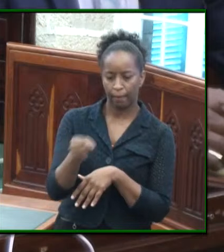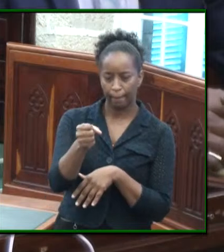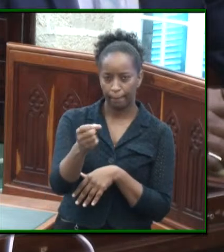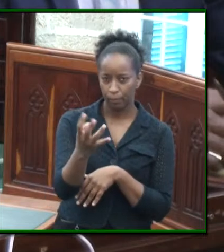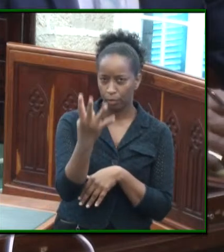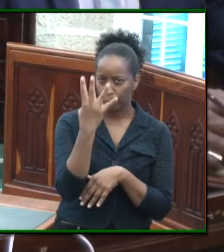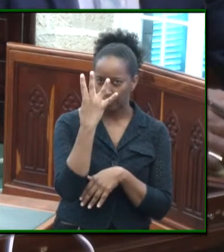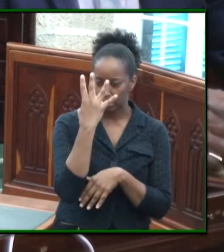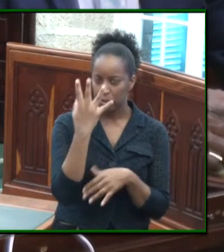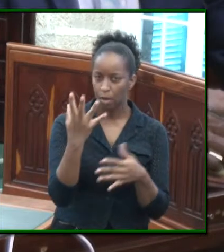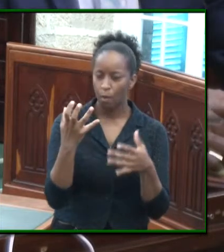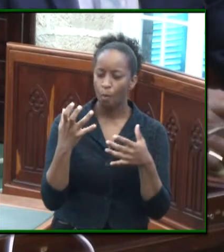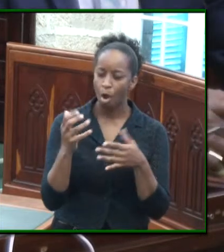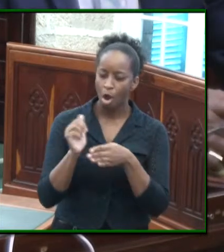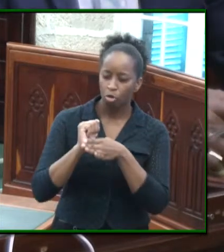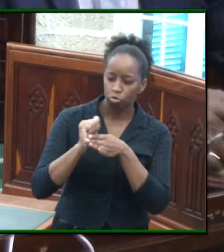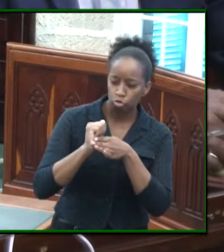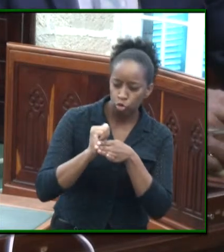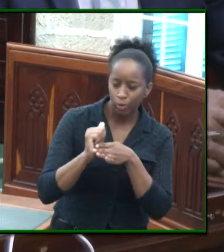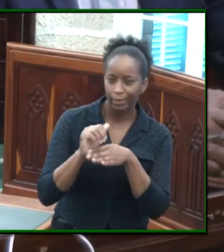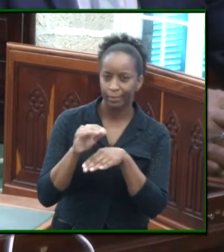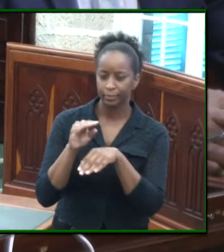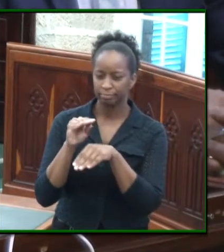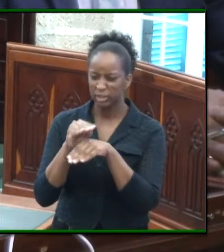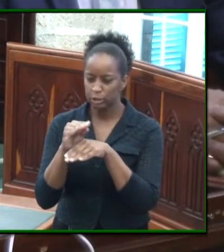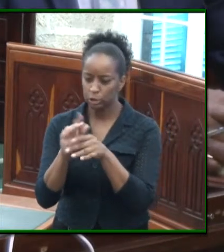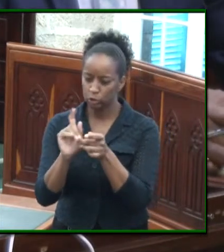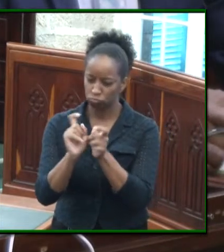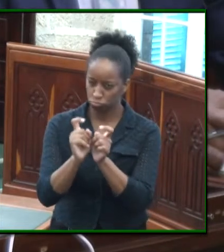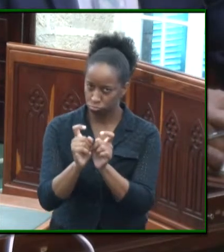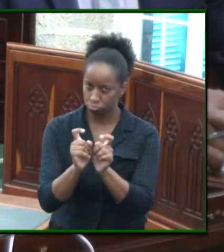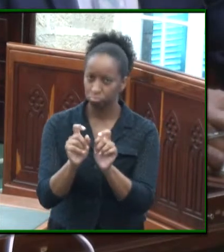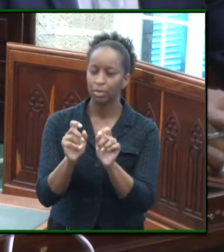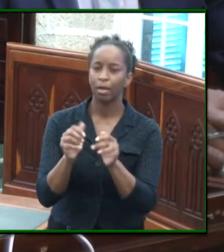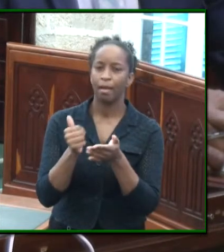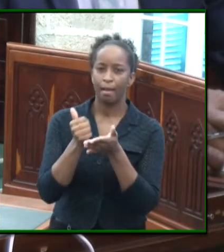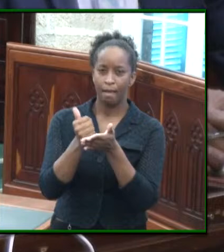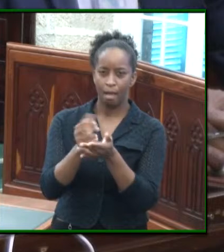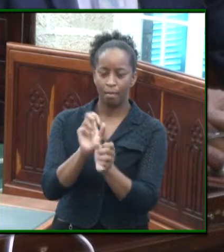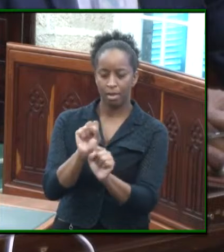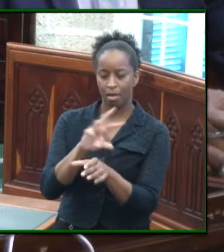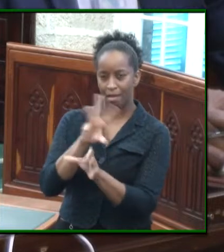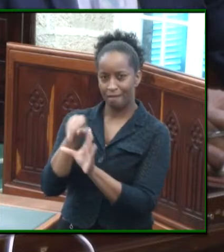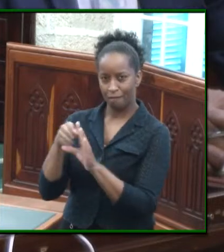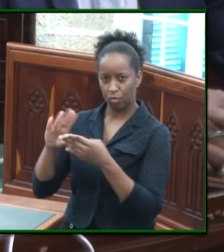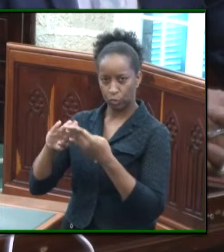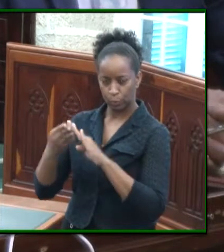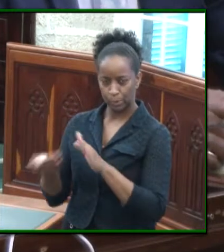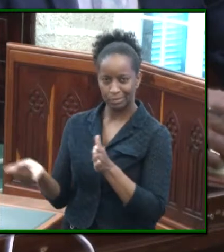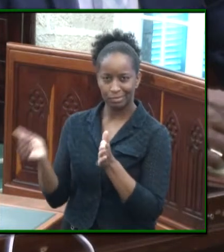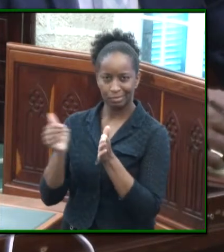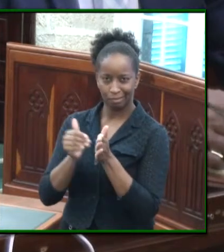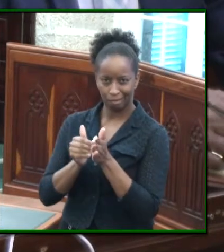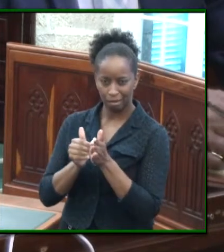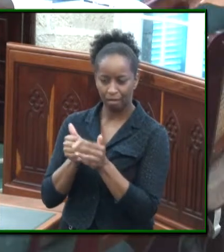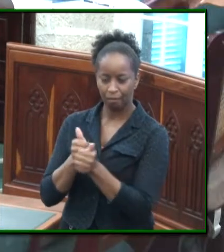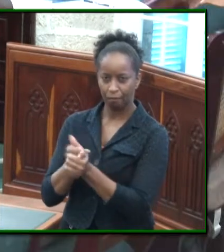significant argument that we need to do some amendments, and those things are being considered.